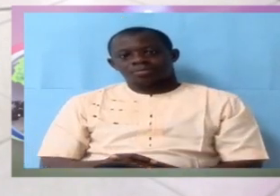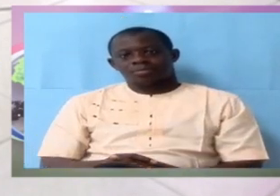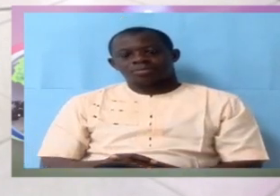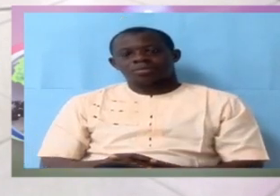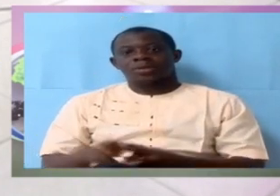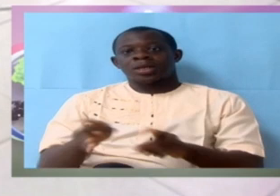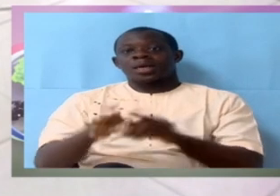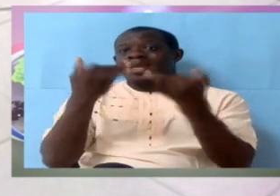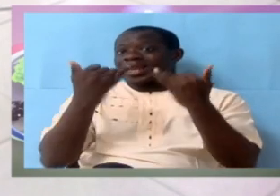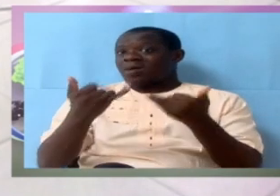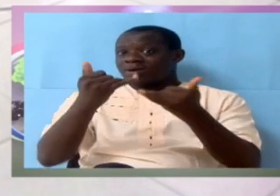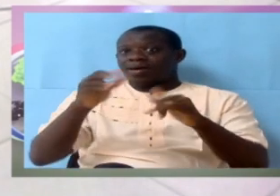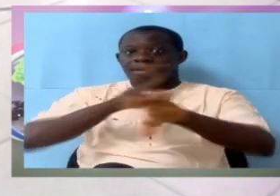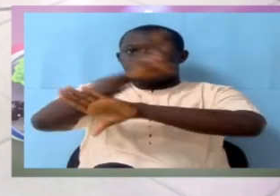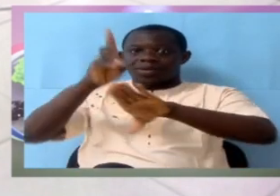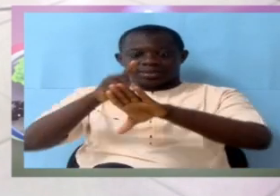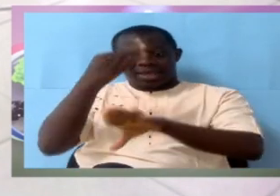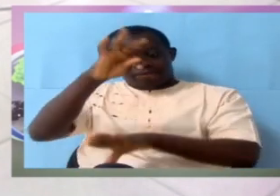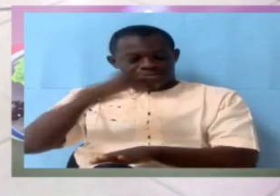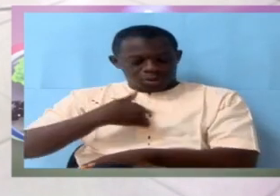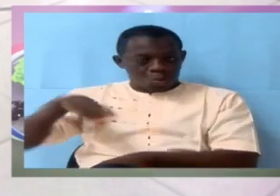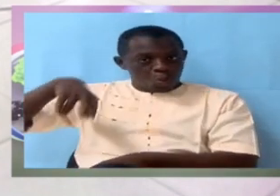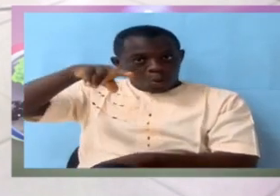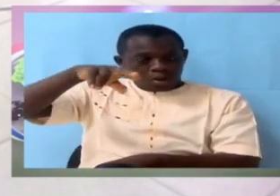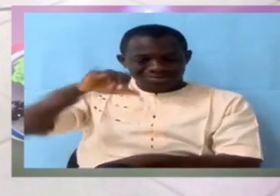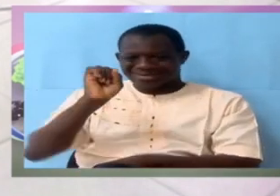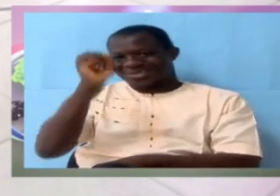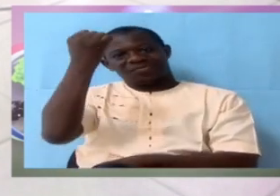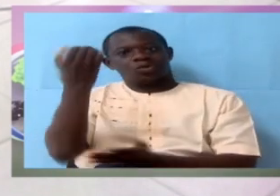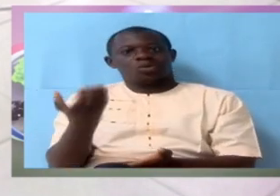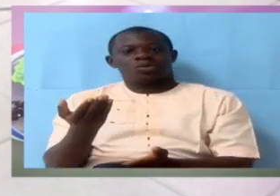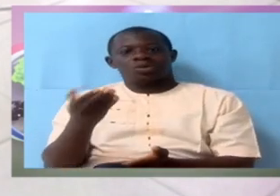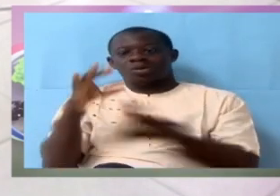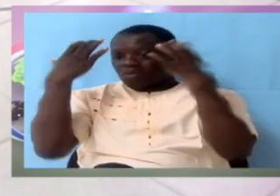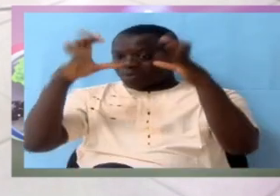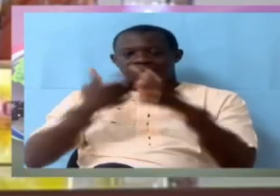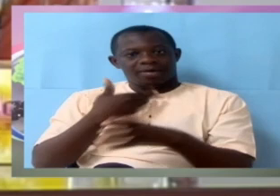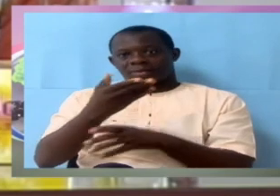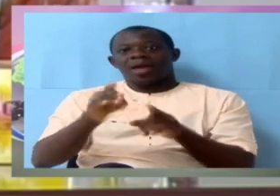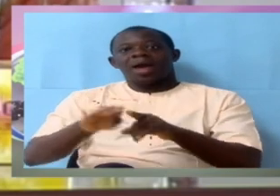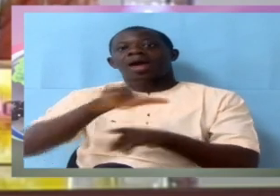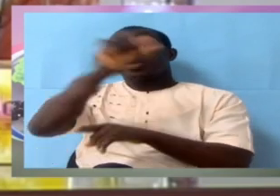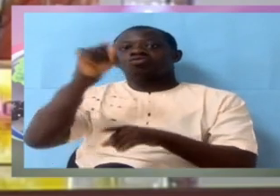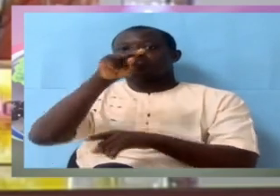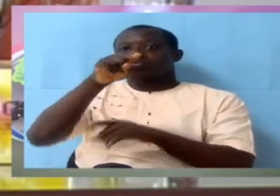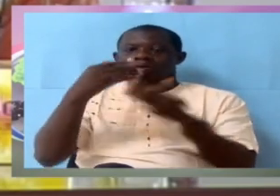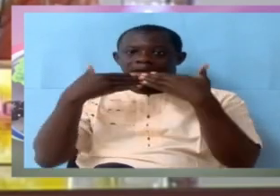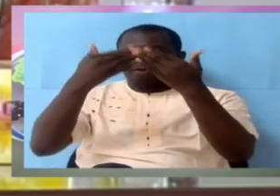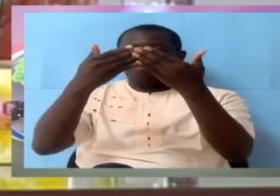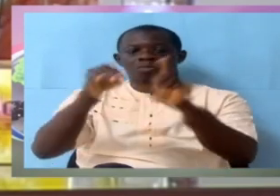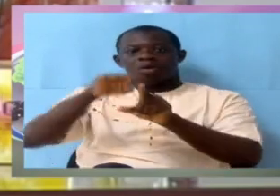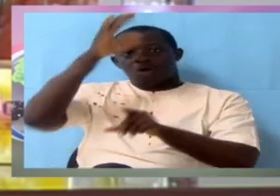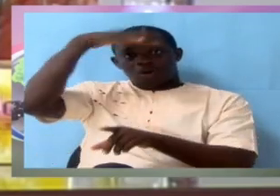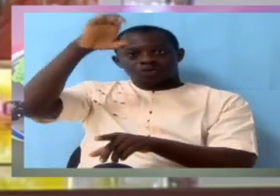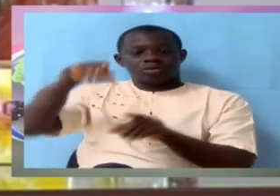Even where I am right now, to walk is always a big challenge for me. And you're telling this commission that the harm involved